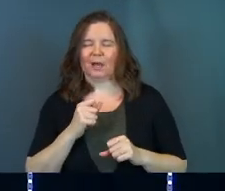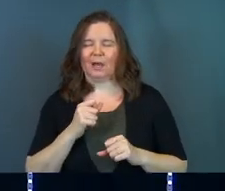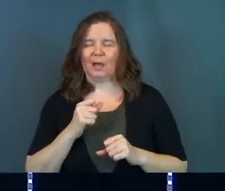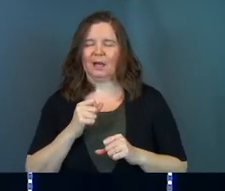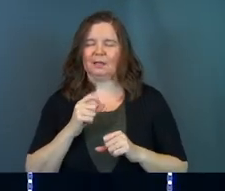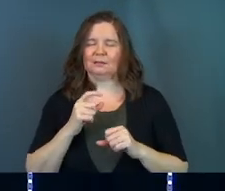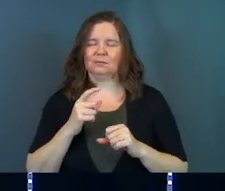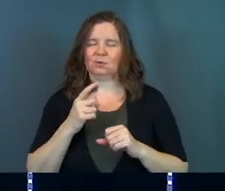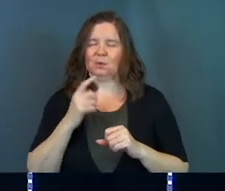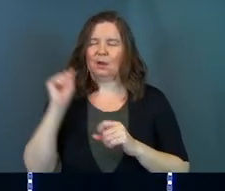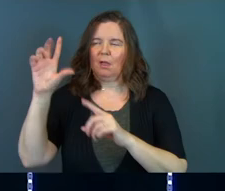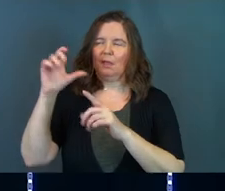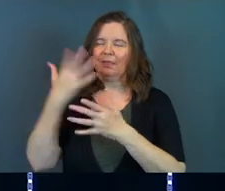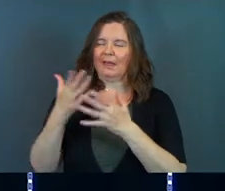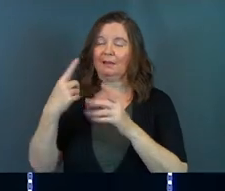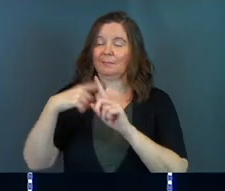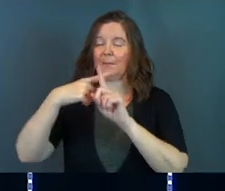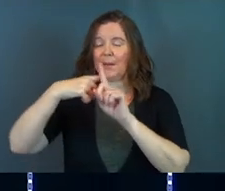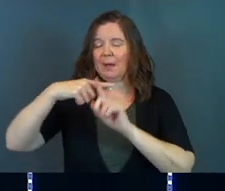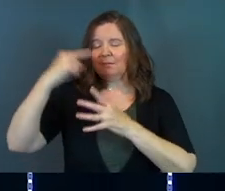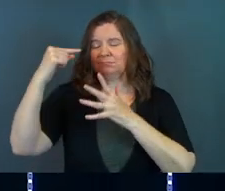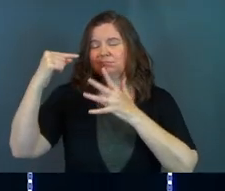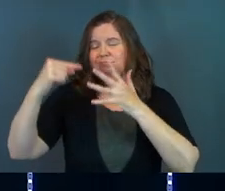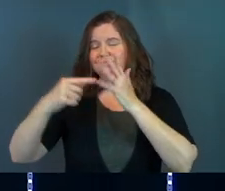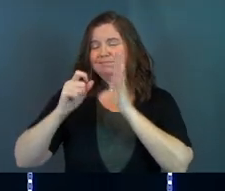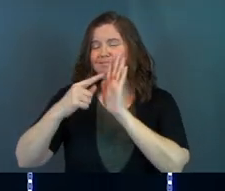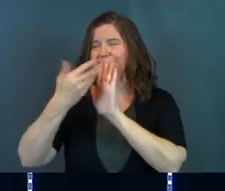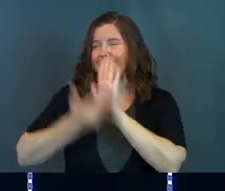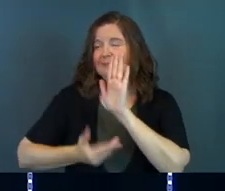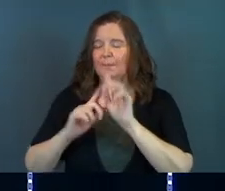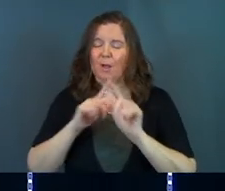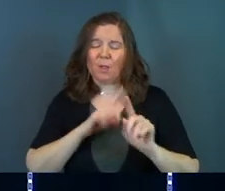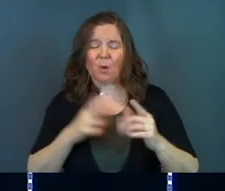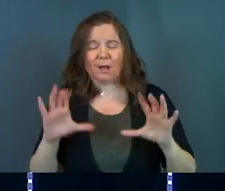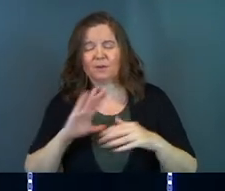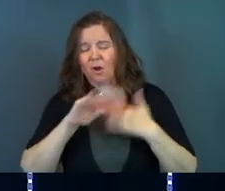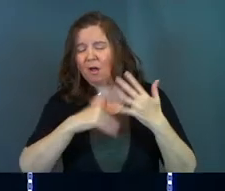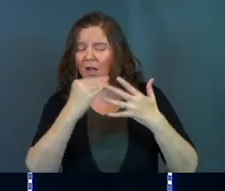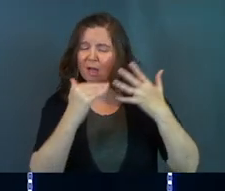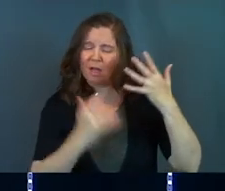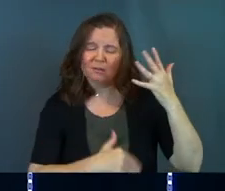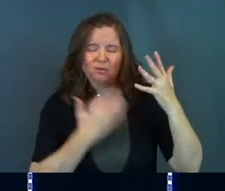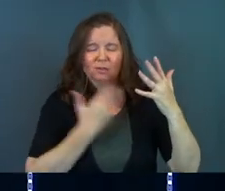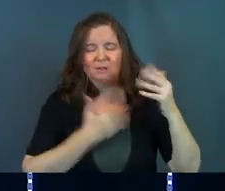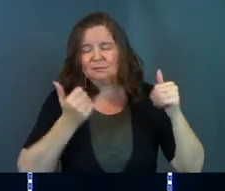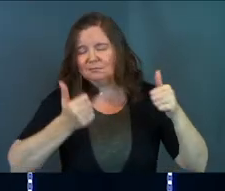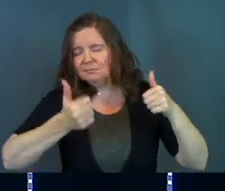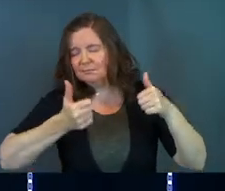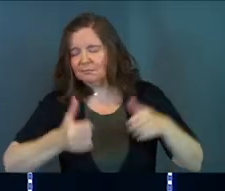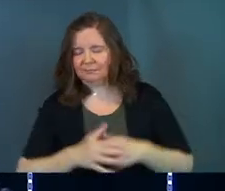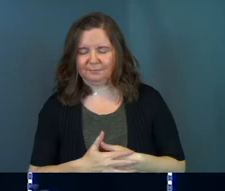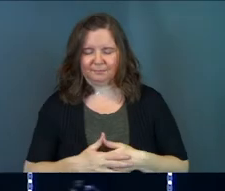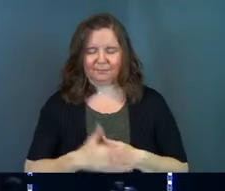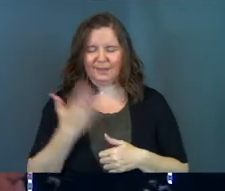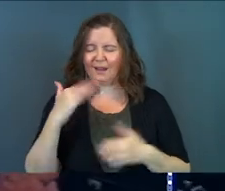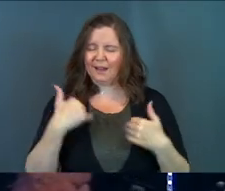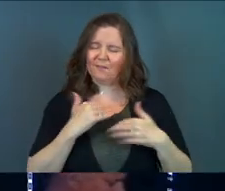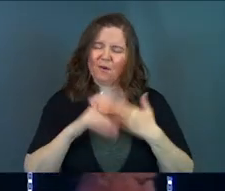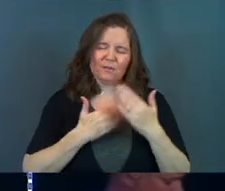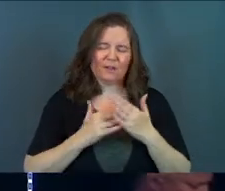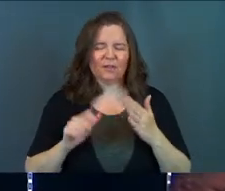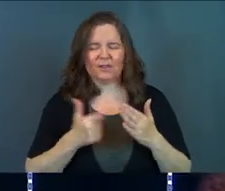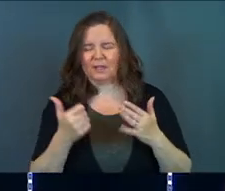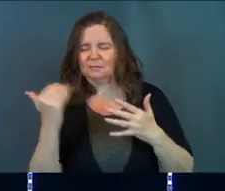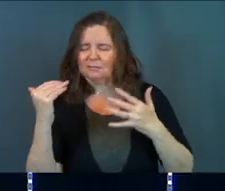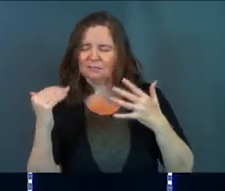you with all the things that we've done that's been good. But Lord, I've done all these other things good. God, I've got all